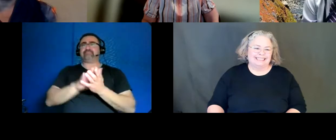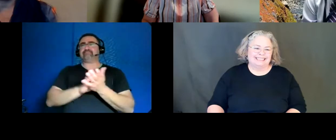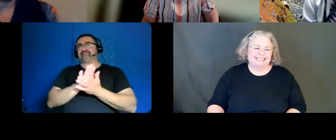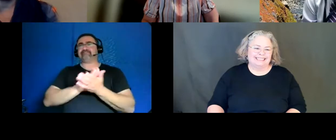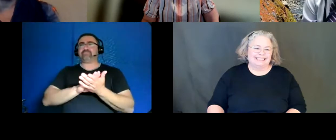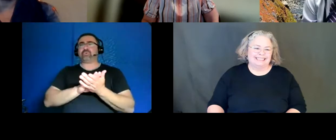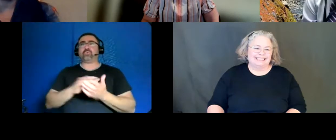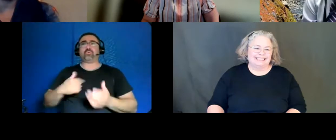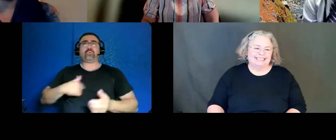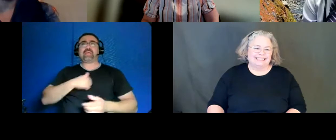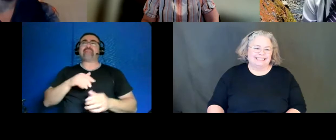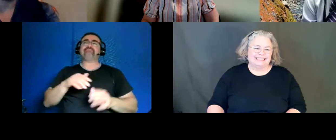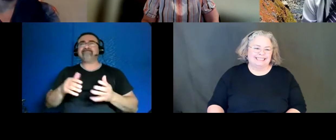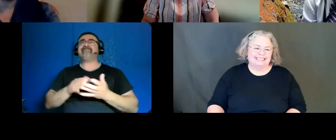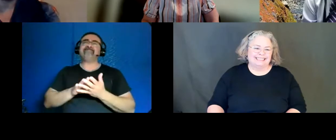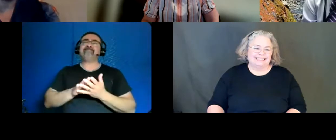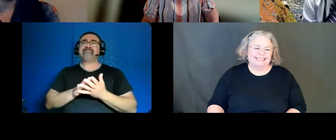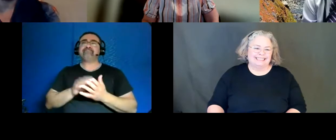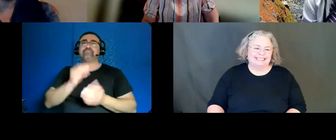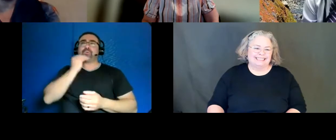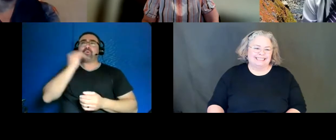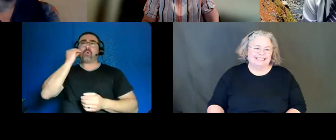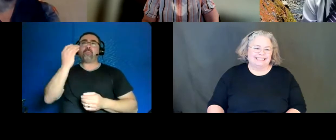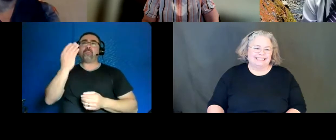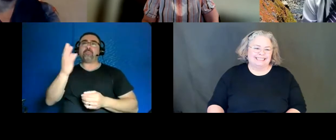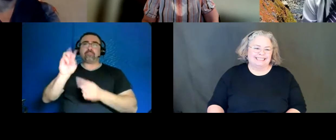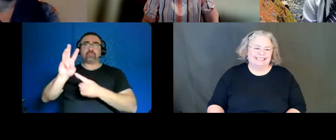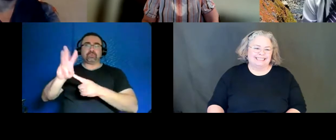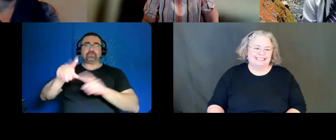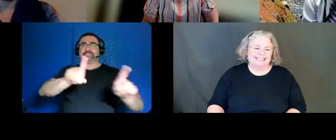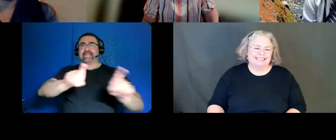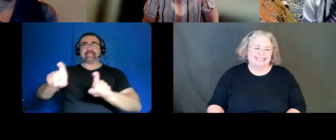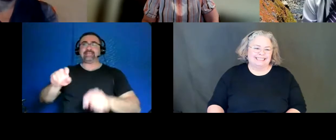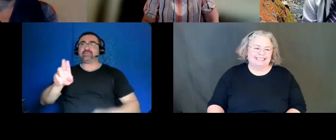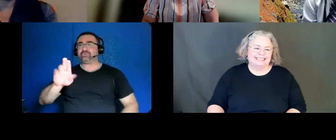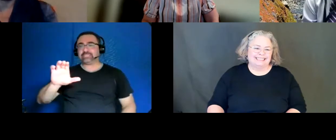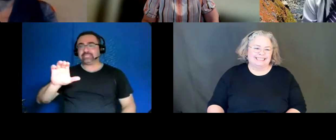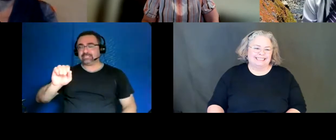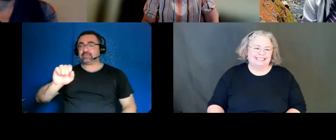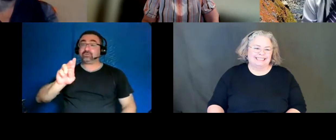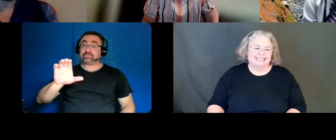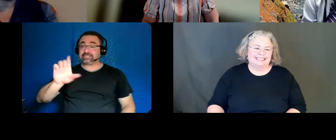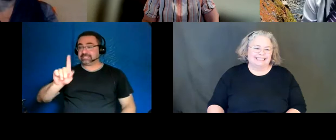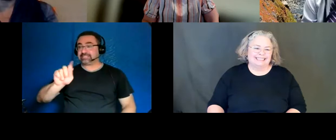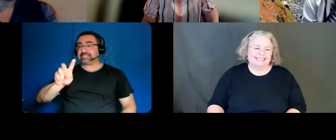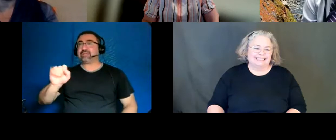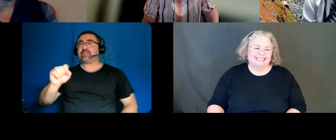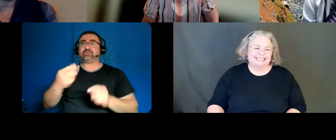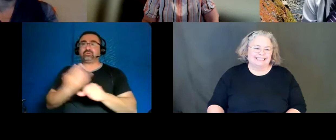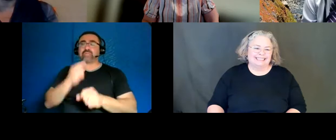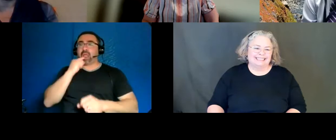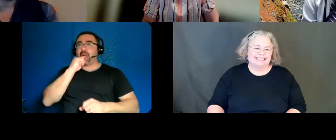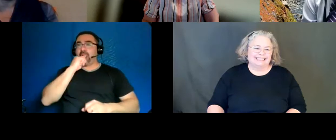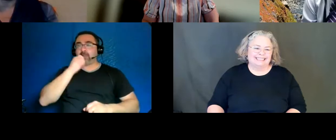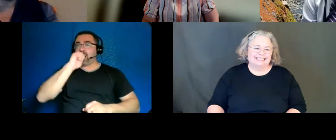we have a sort of a homebrew test at UC Davis that uses saliva, and